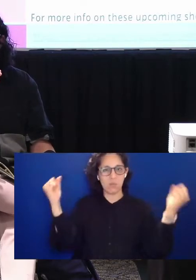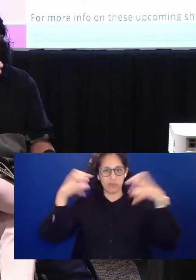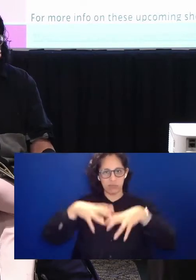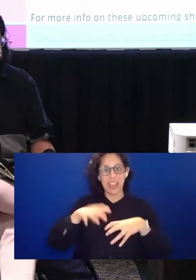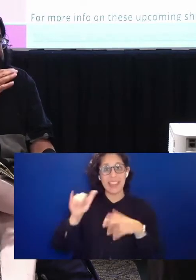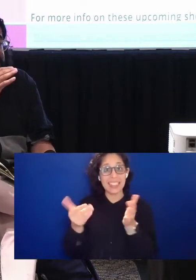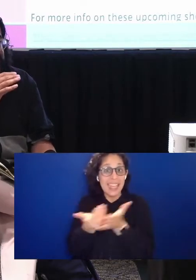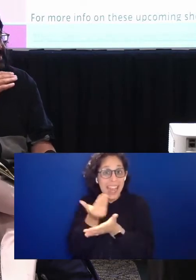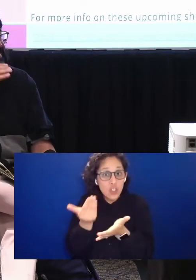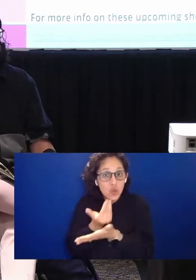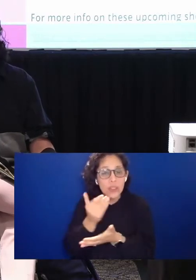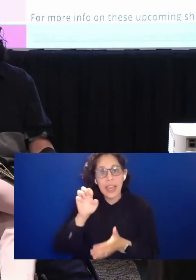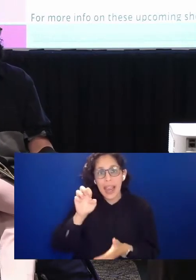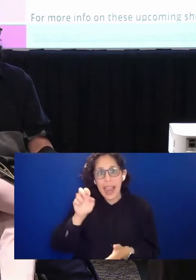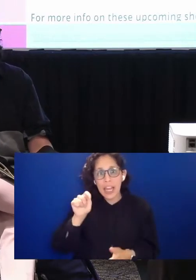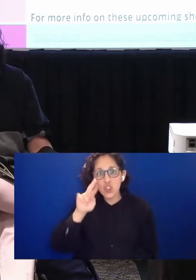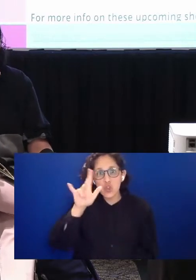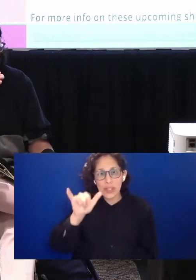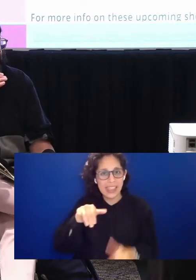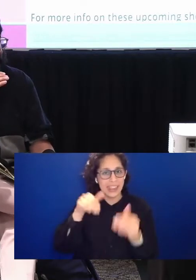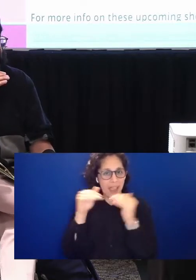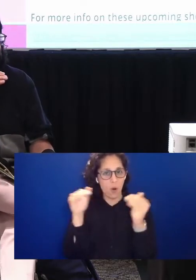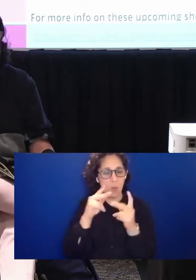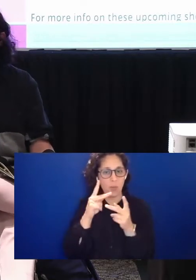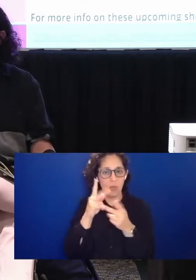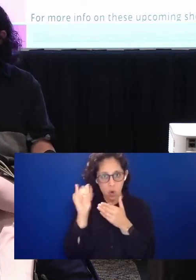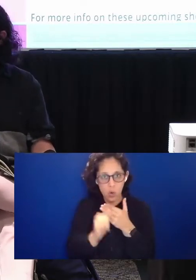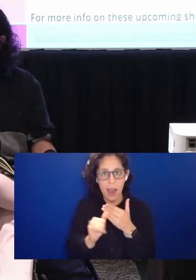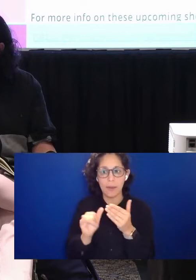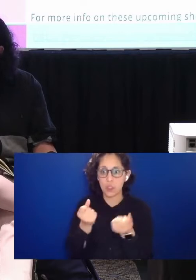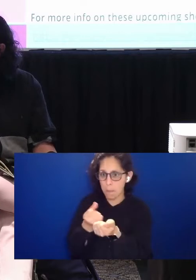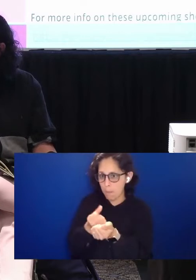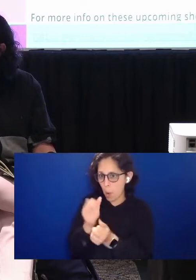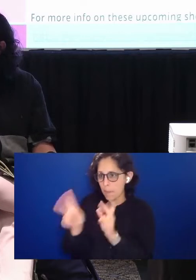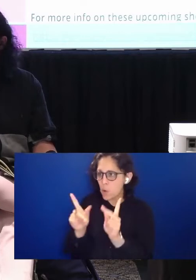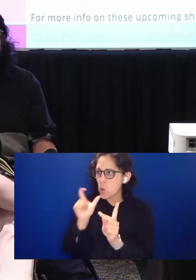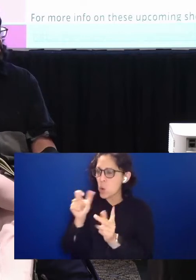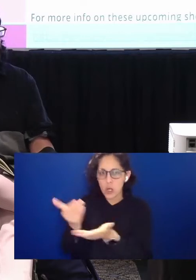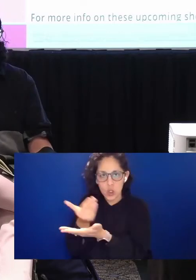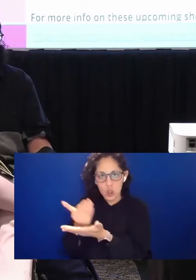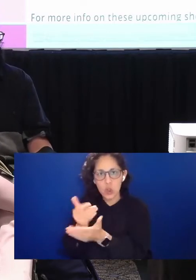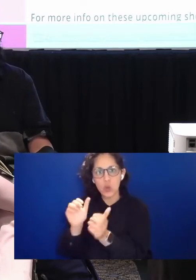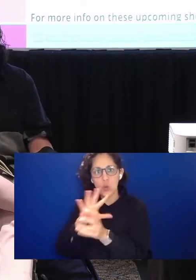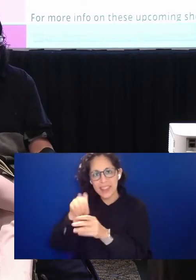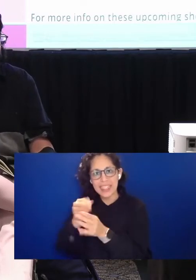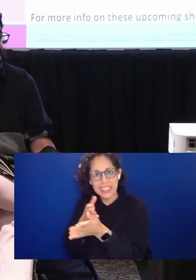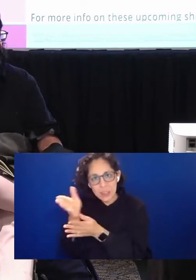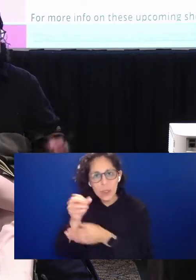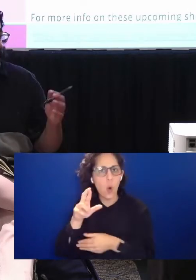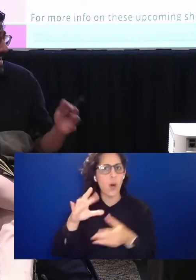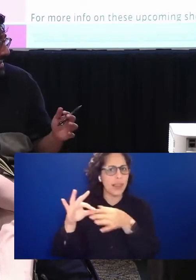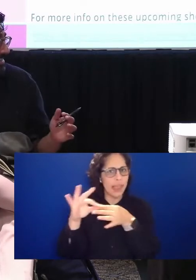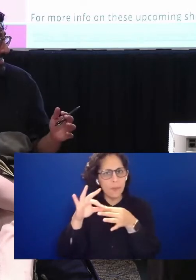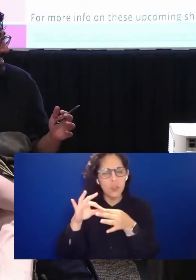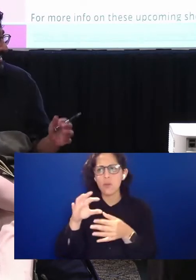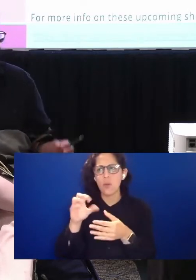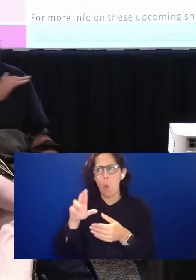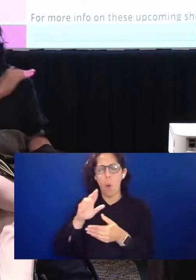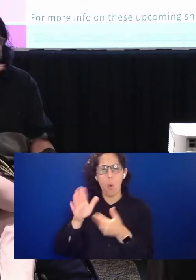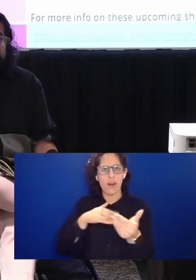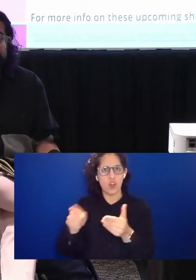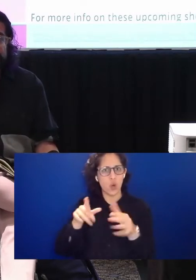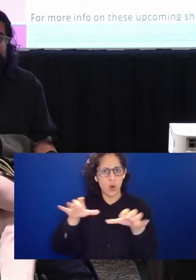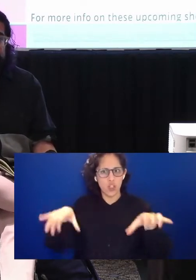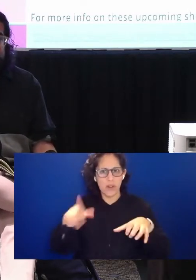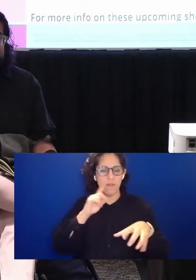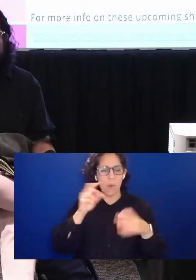support, you know, teens, folks that are new to a discipline, folks that are new to a collaboration, or folks that have been doing whatever they're doing for decades. Like,